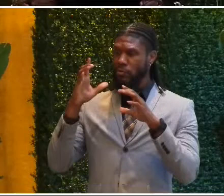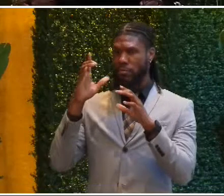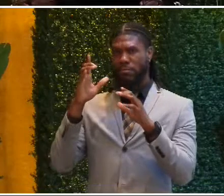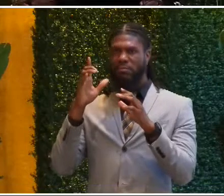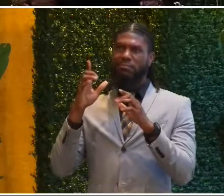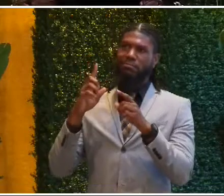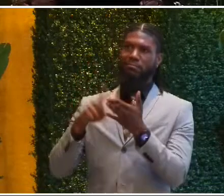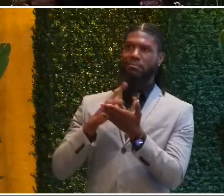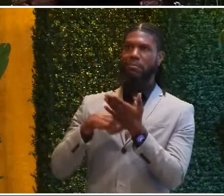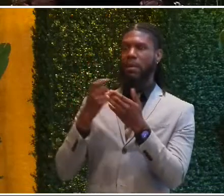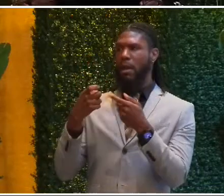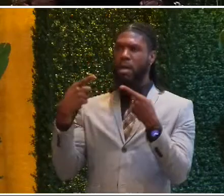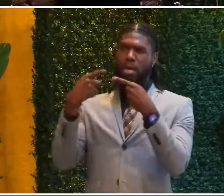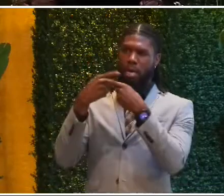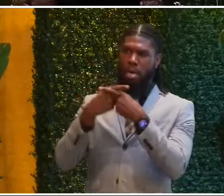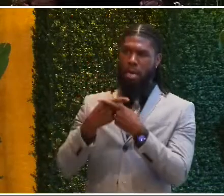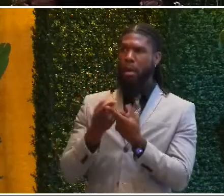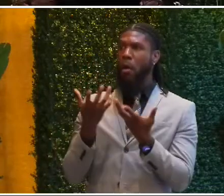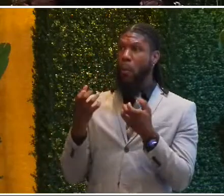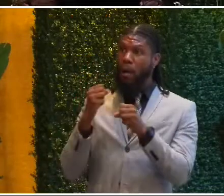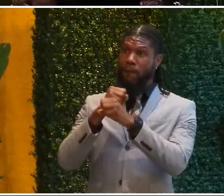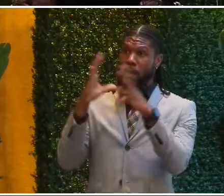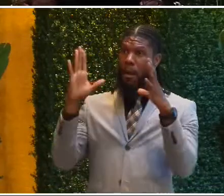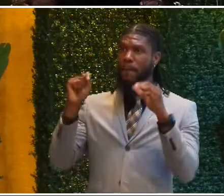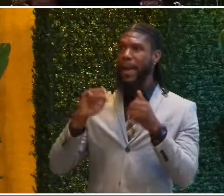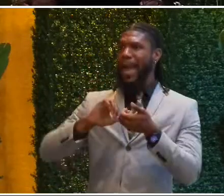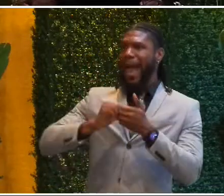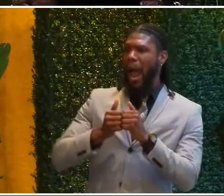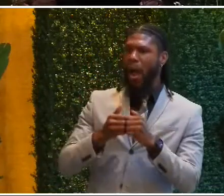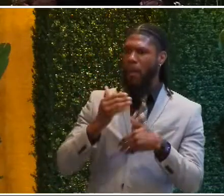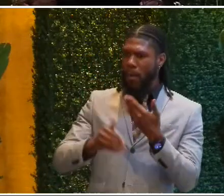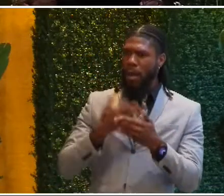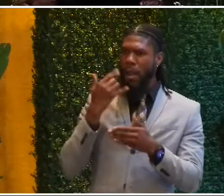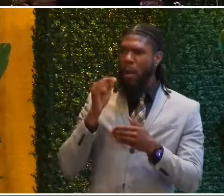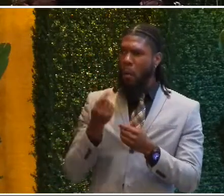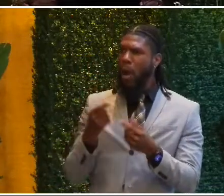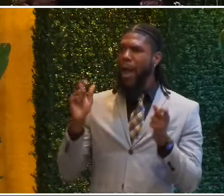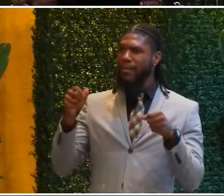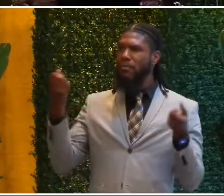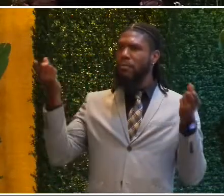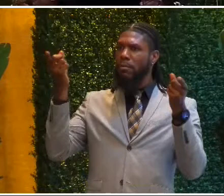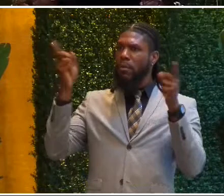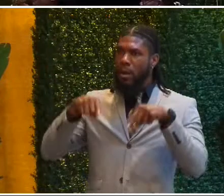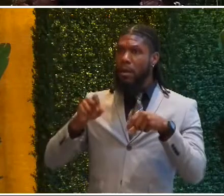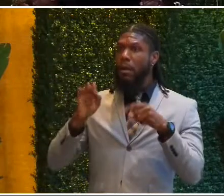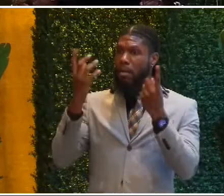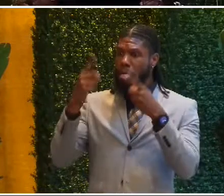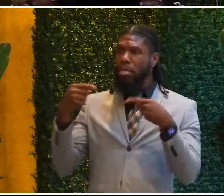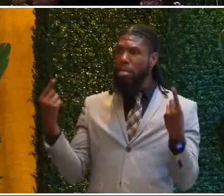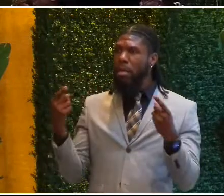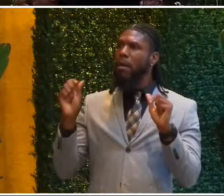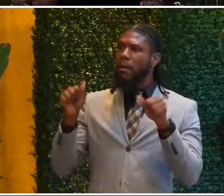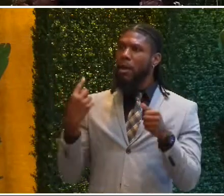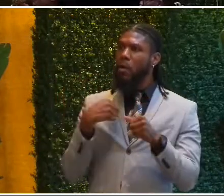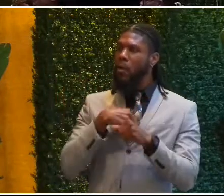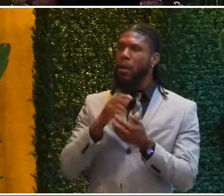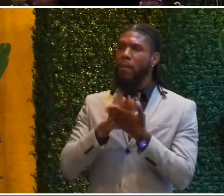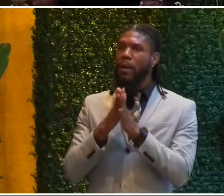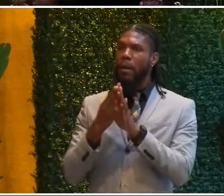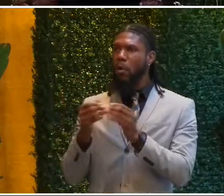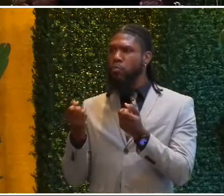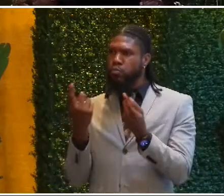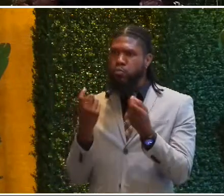want to be free, but can we be on the same page about how? And if we're not on the same page, can we get literate in each other's struggles? Can we build